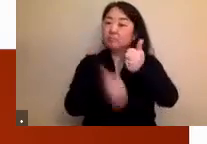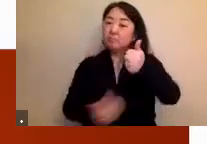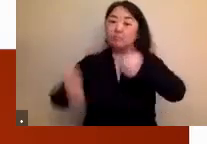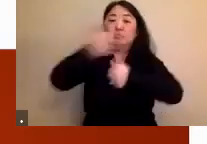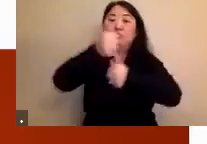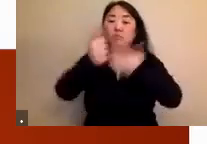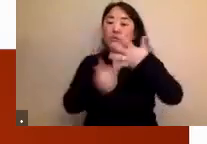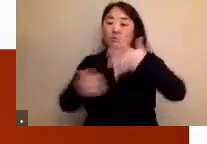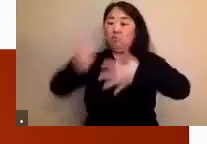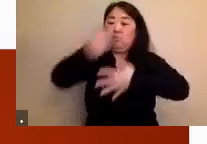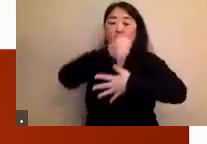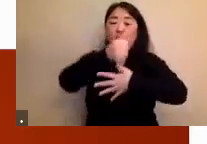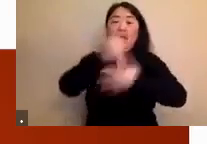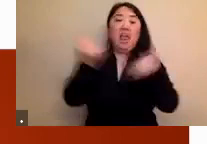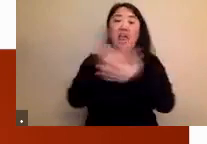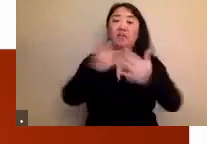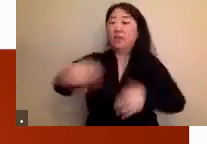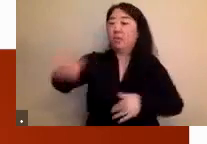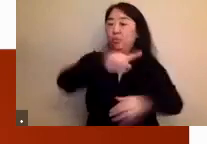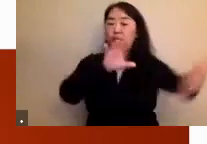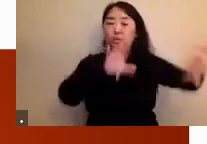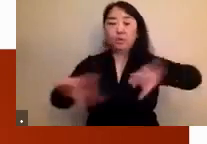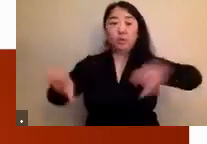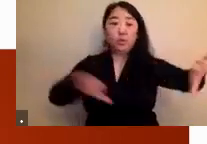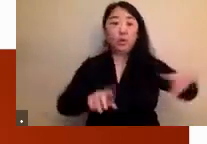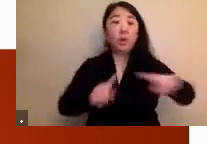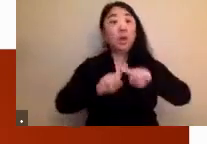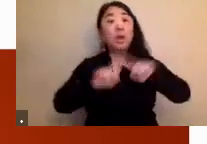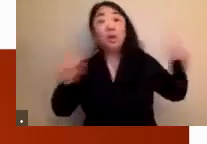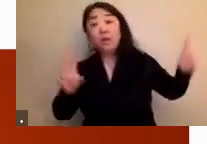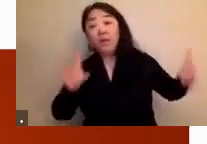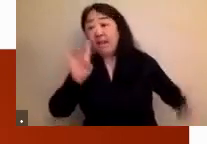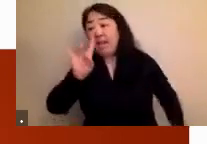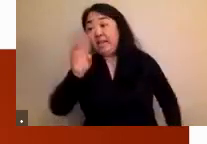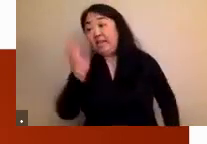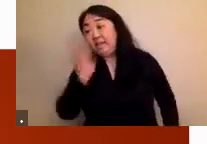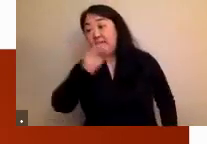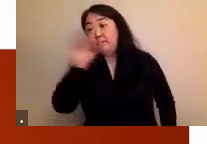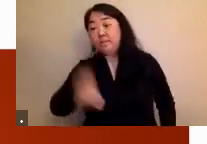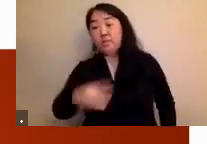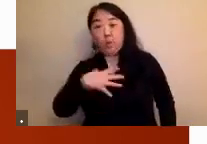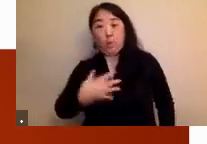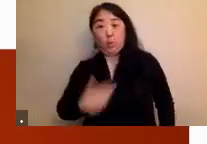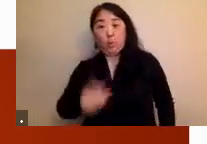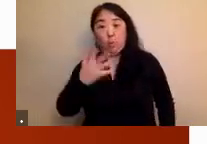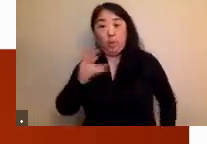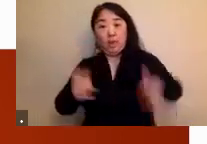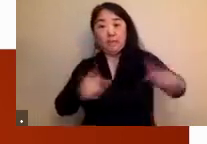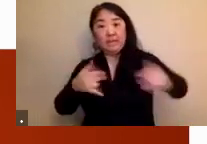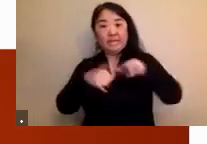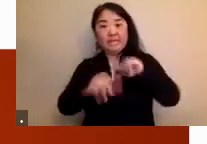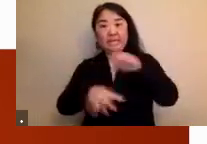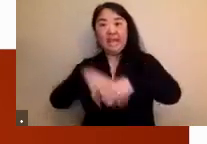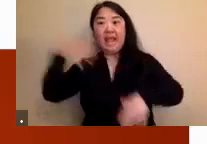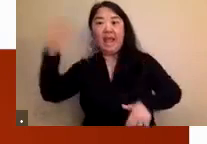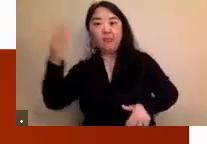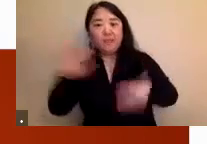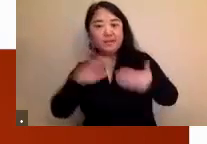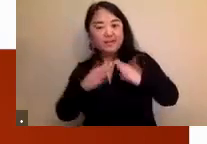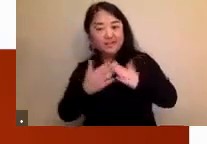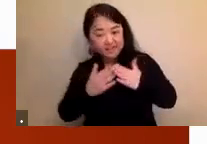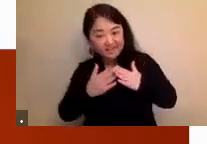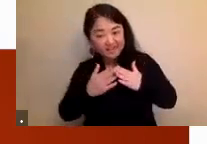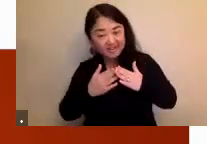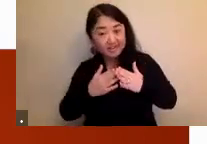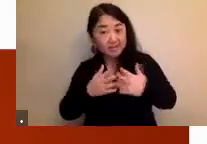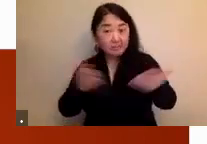that we do. However, 86% of white people still live outside of the cities. So